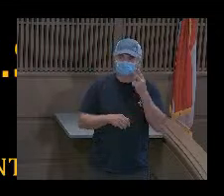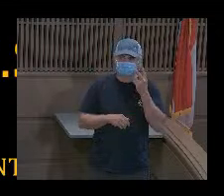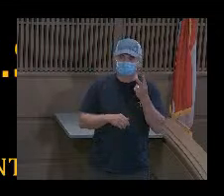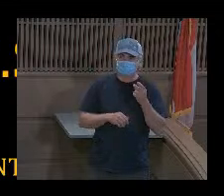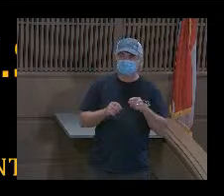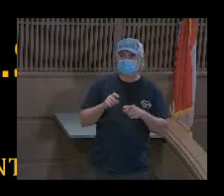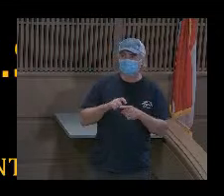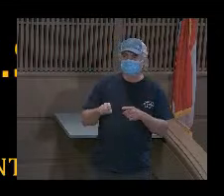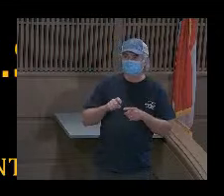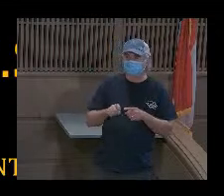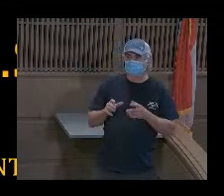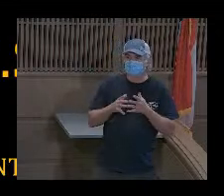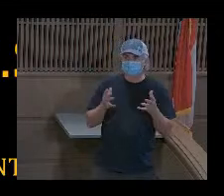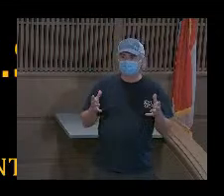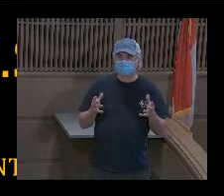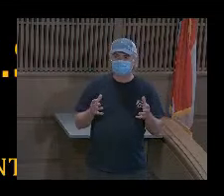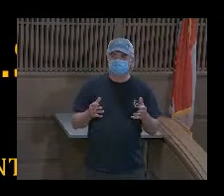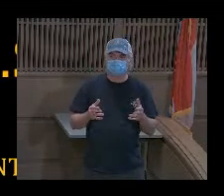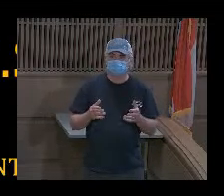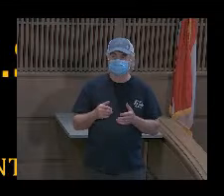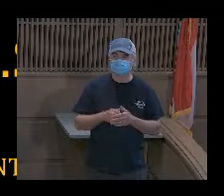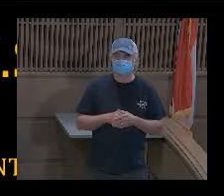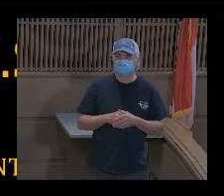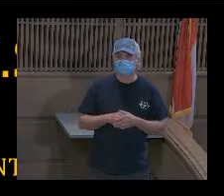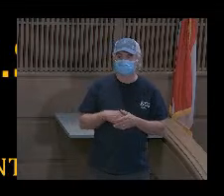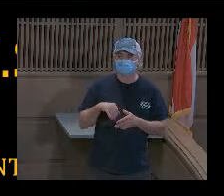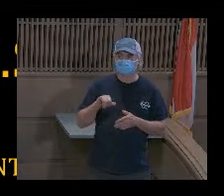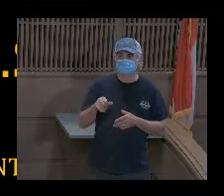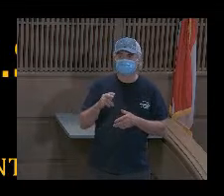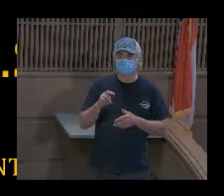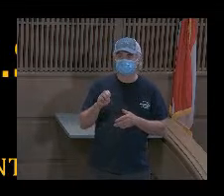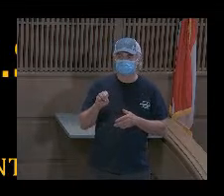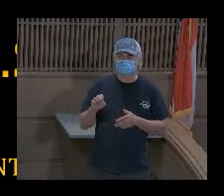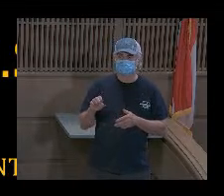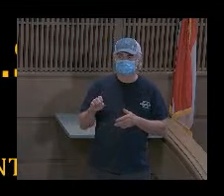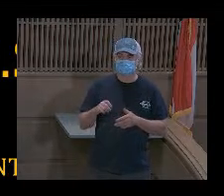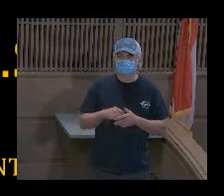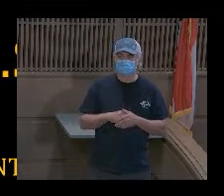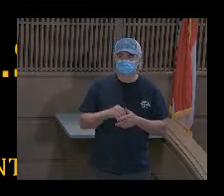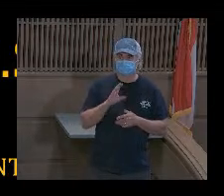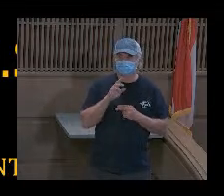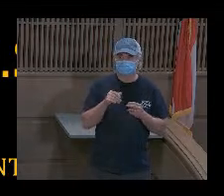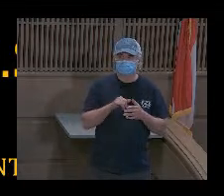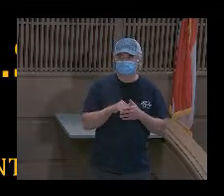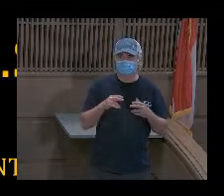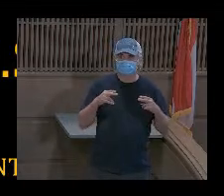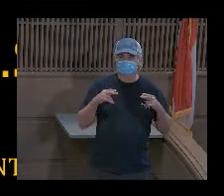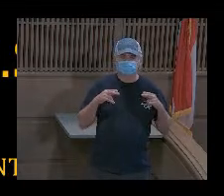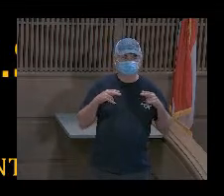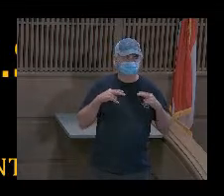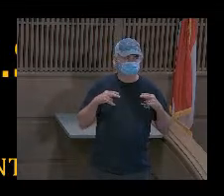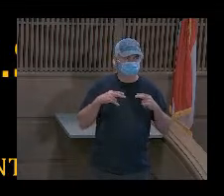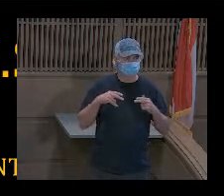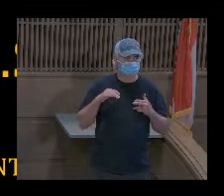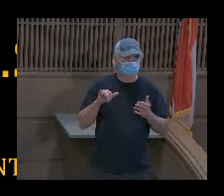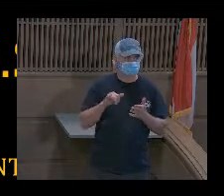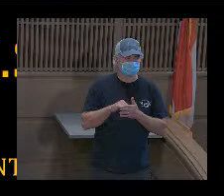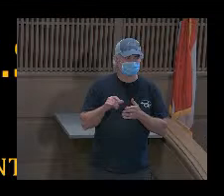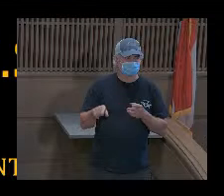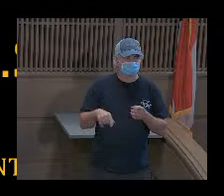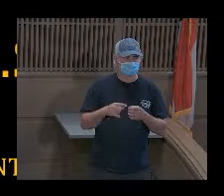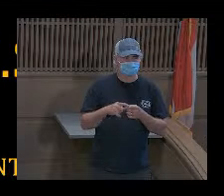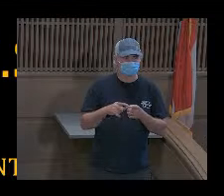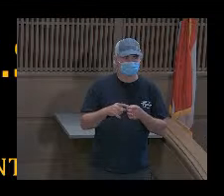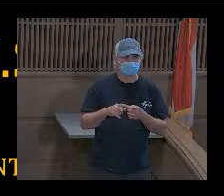percentages. And we started in June, and I'm going to talk about the holidays. That's when, about